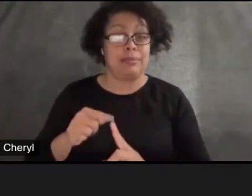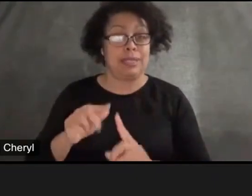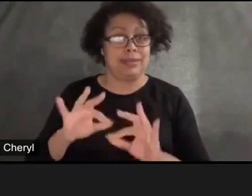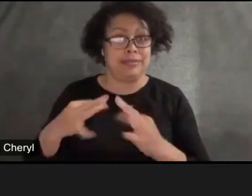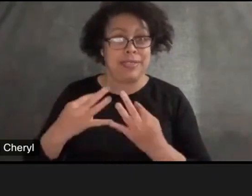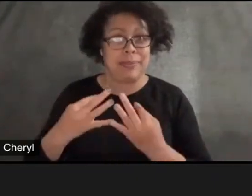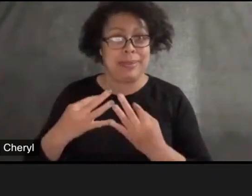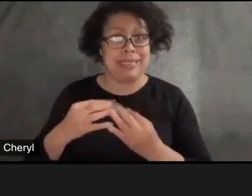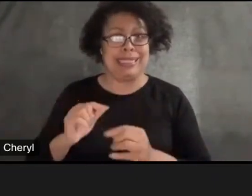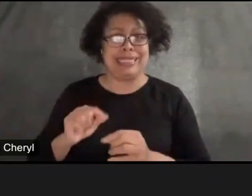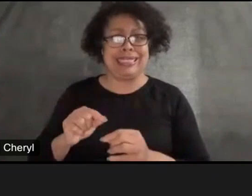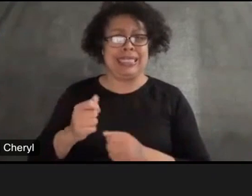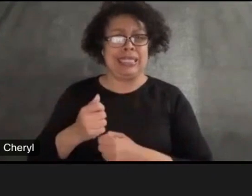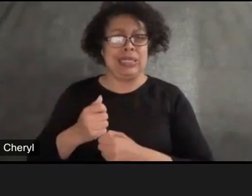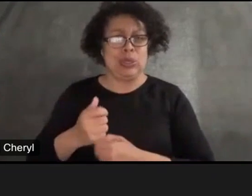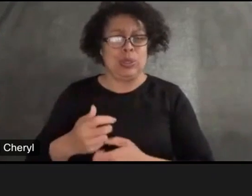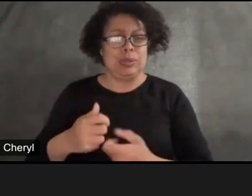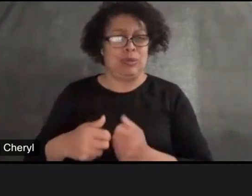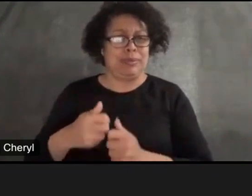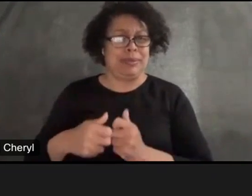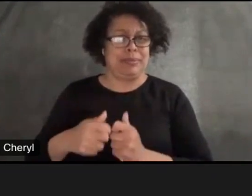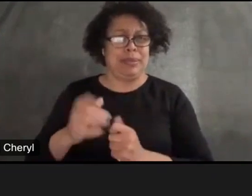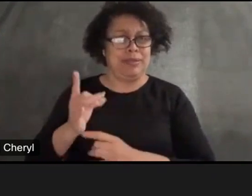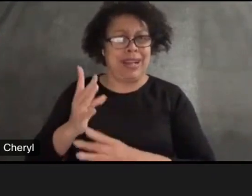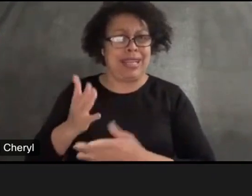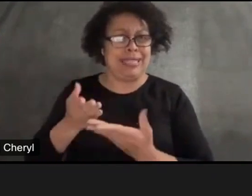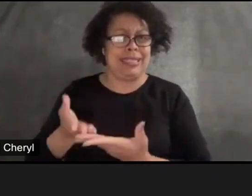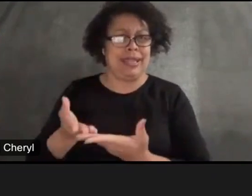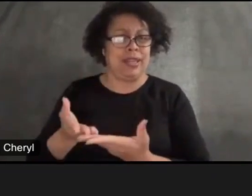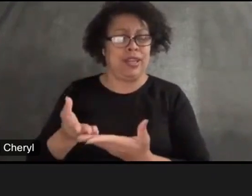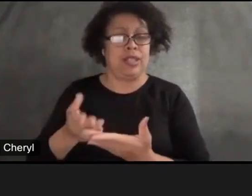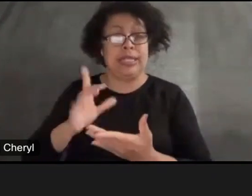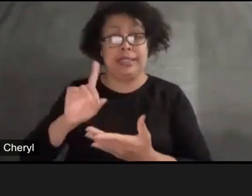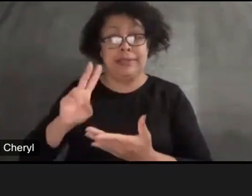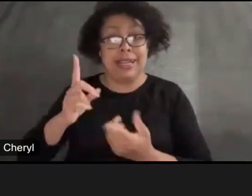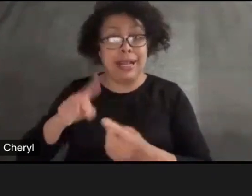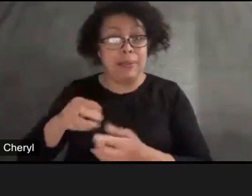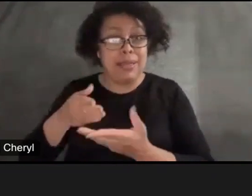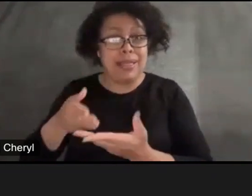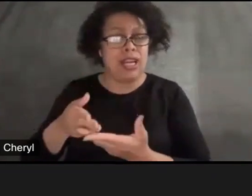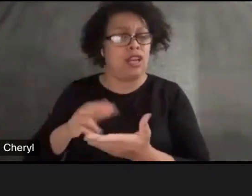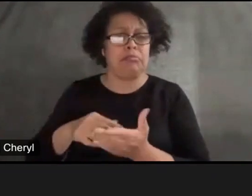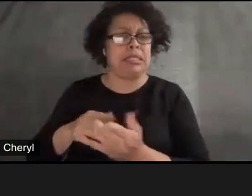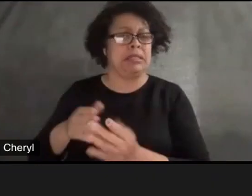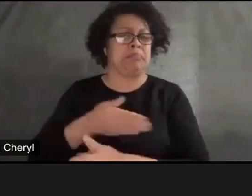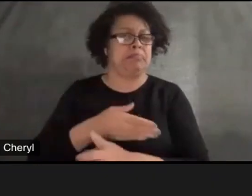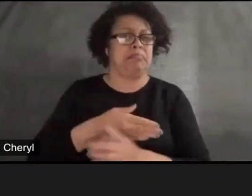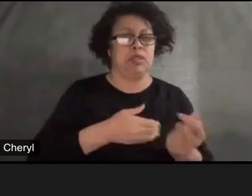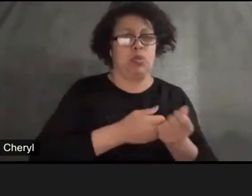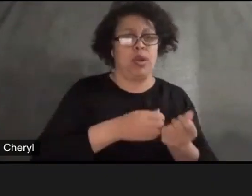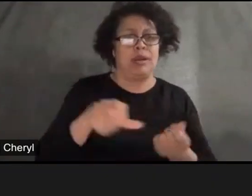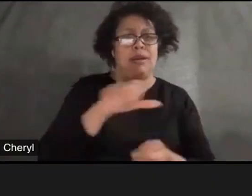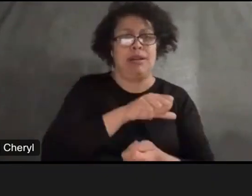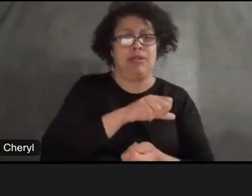dynamics where we're experiencing this violence or domestic violence. And so we find other